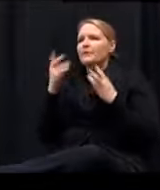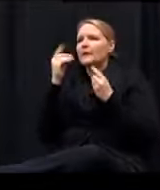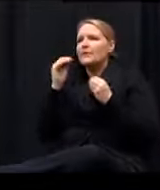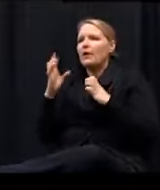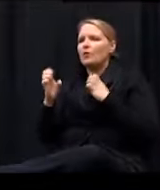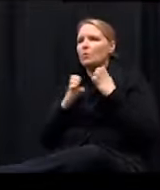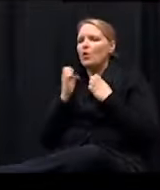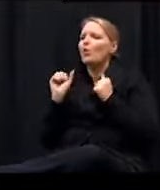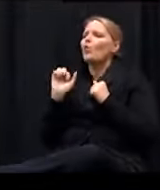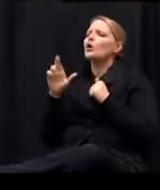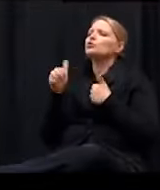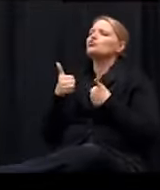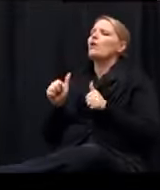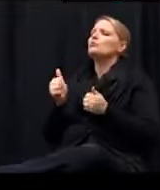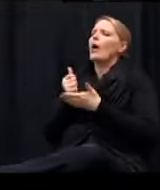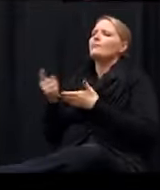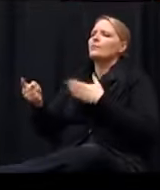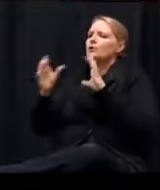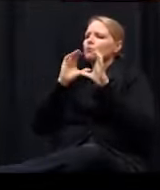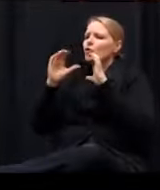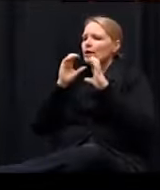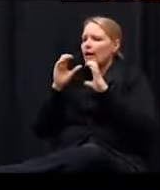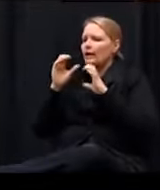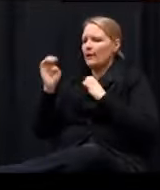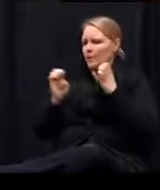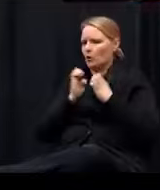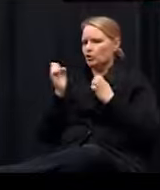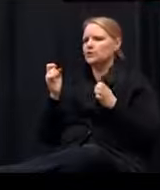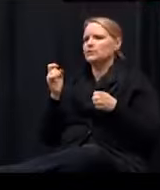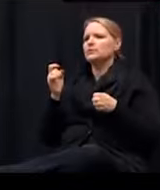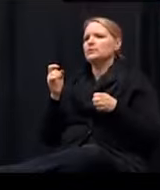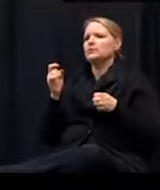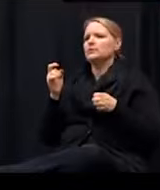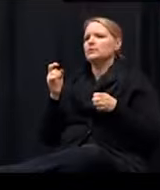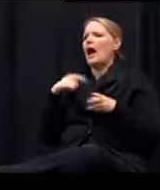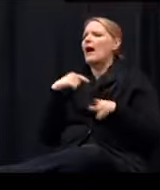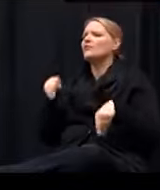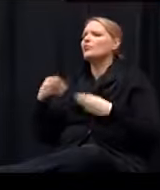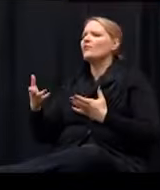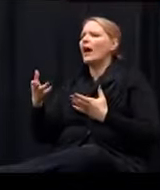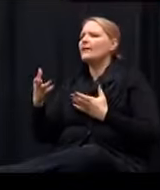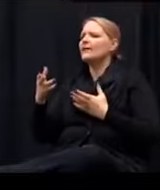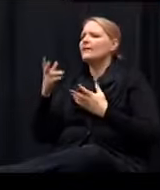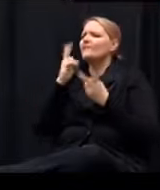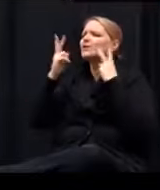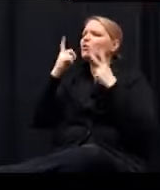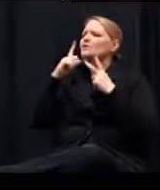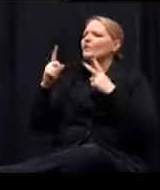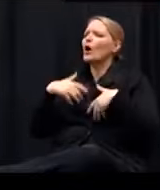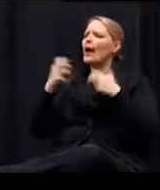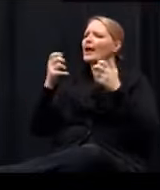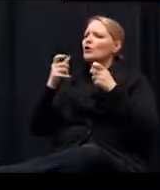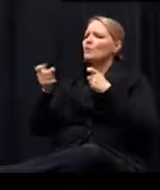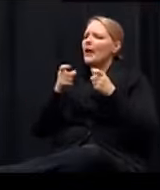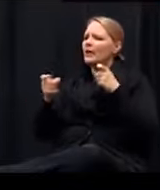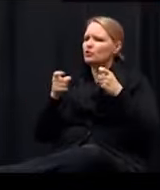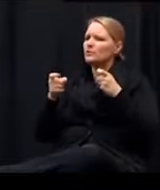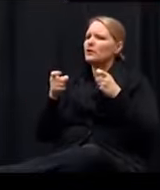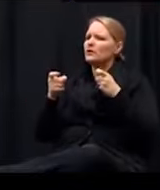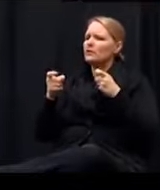to help them communicate emotions. And I've given visuals of that anger management one